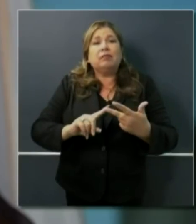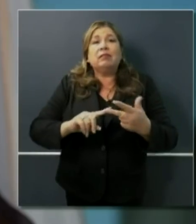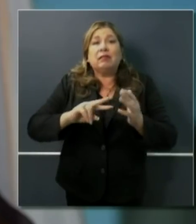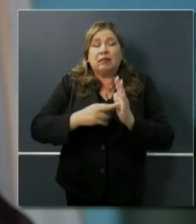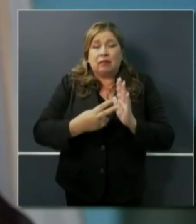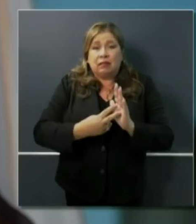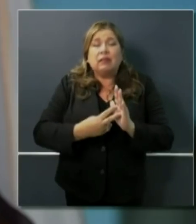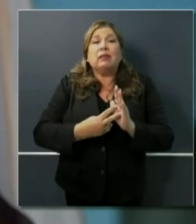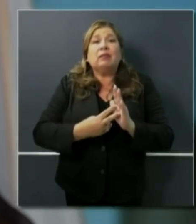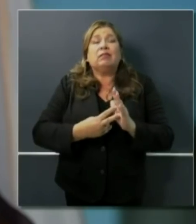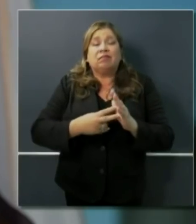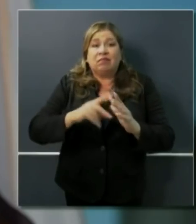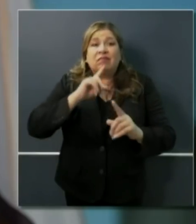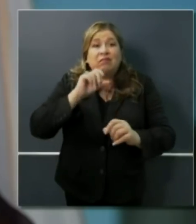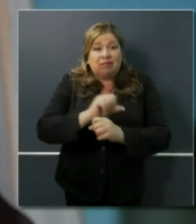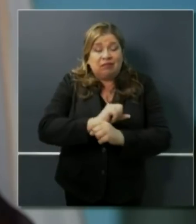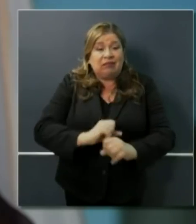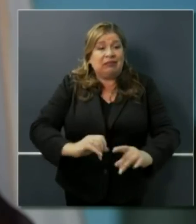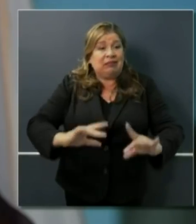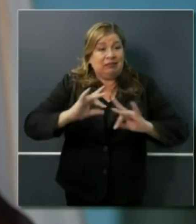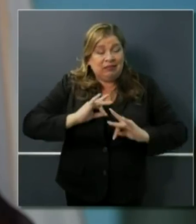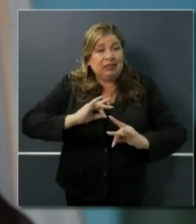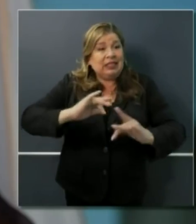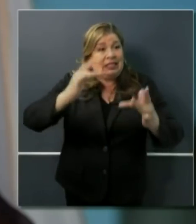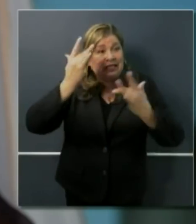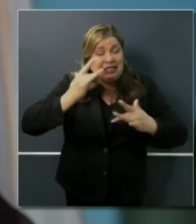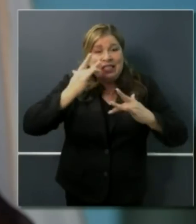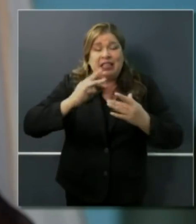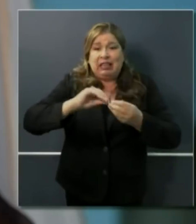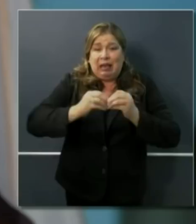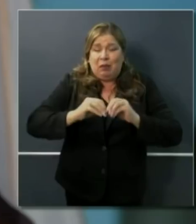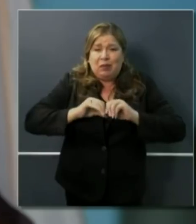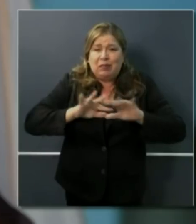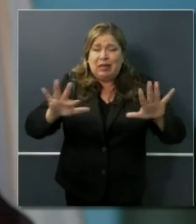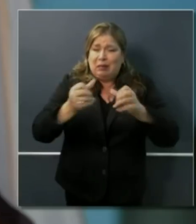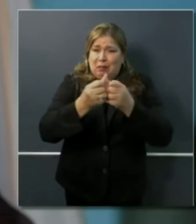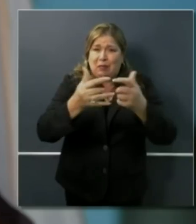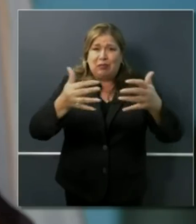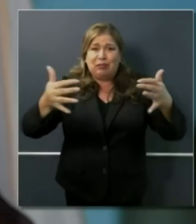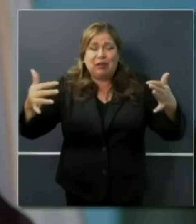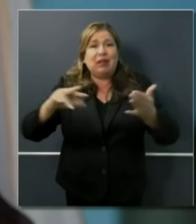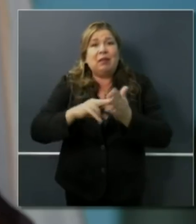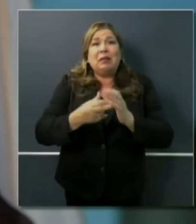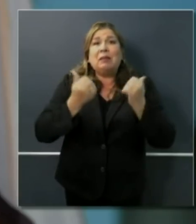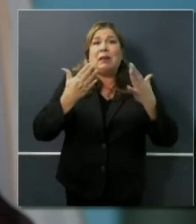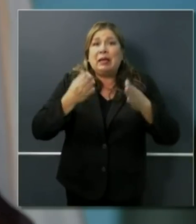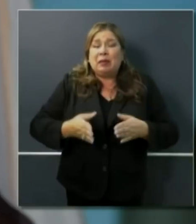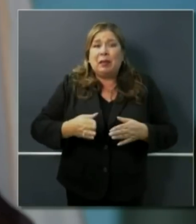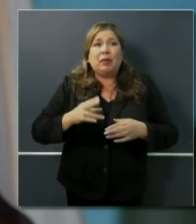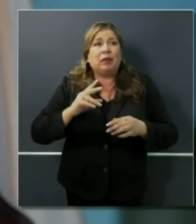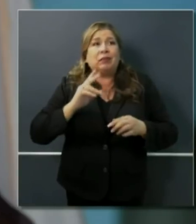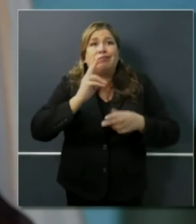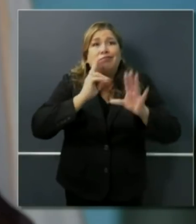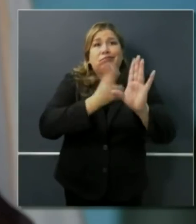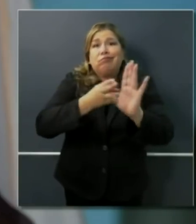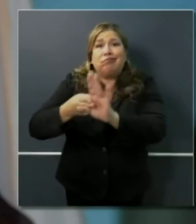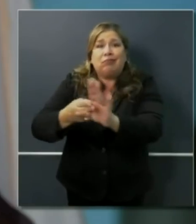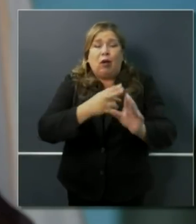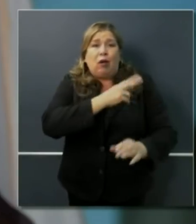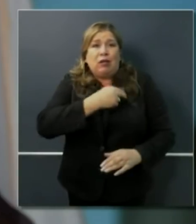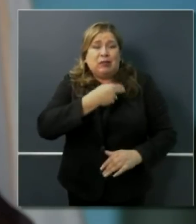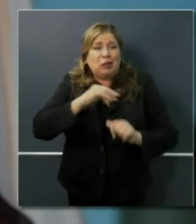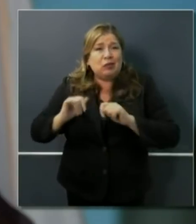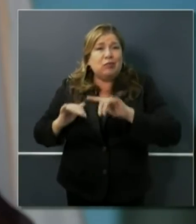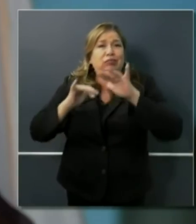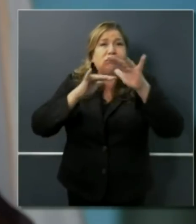surging our system, not only our hospital system, but our alternative care system to meet a potential demand